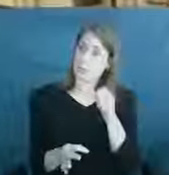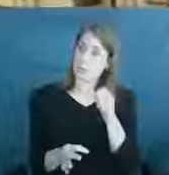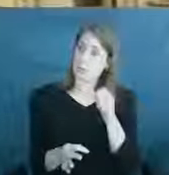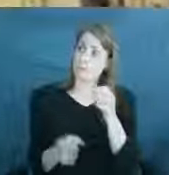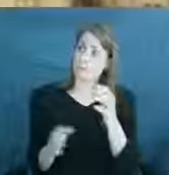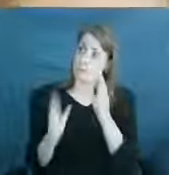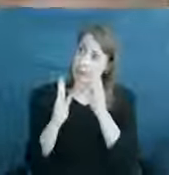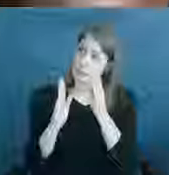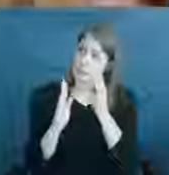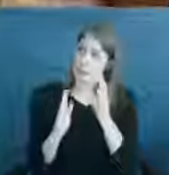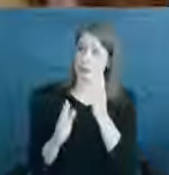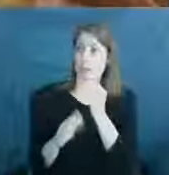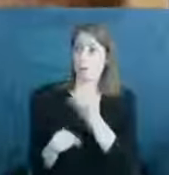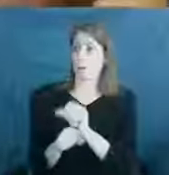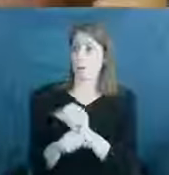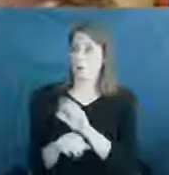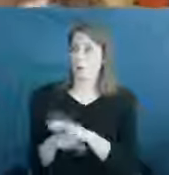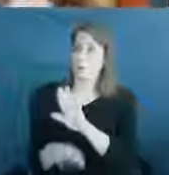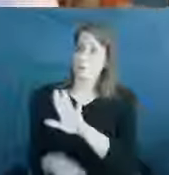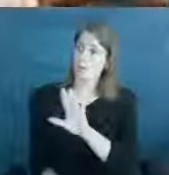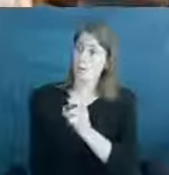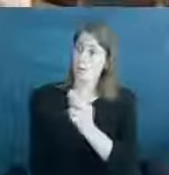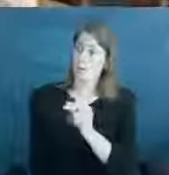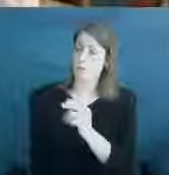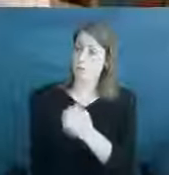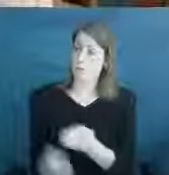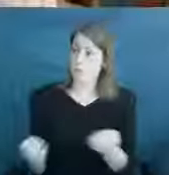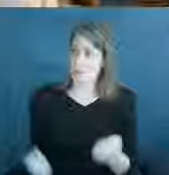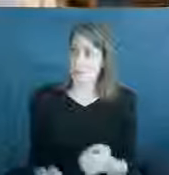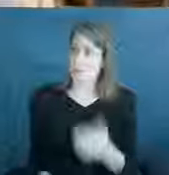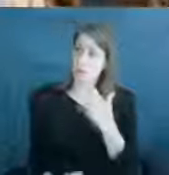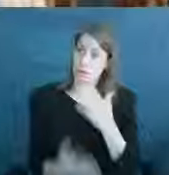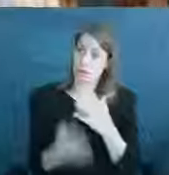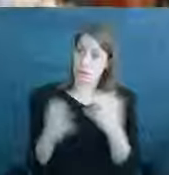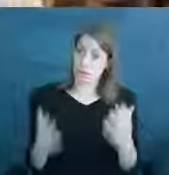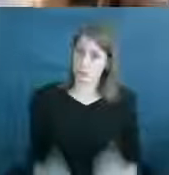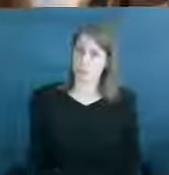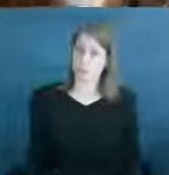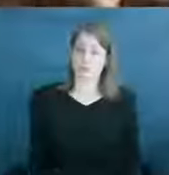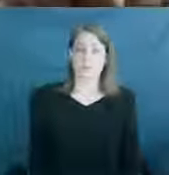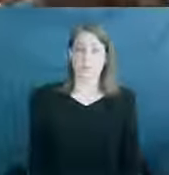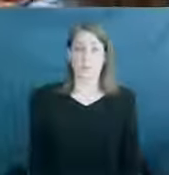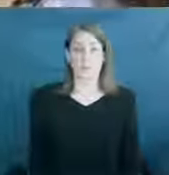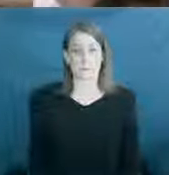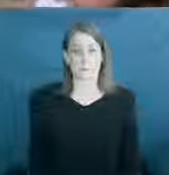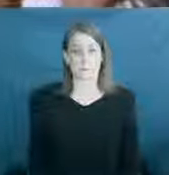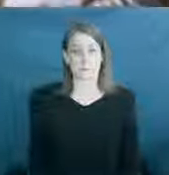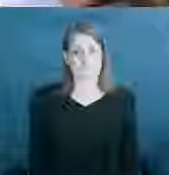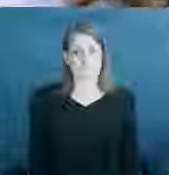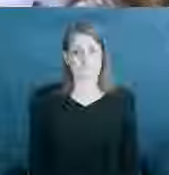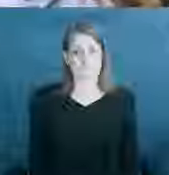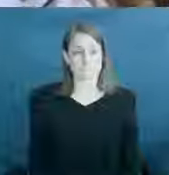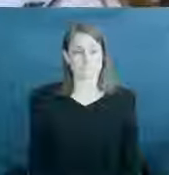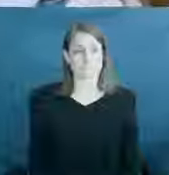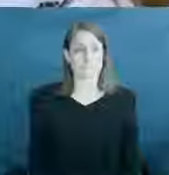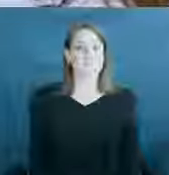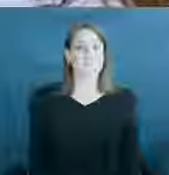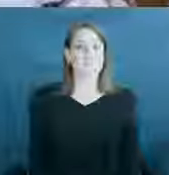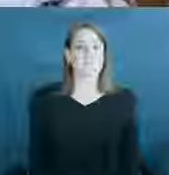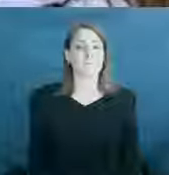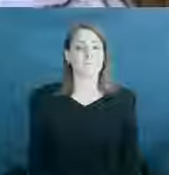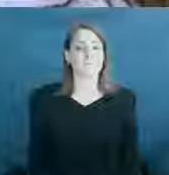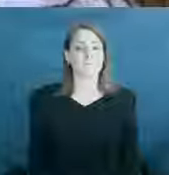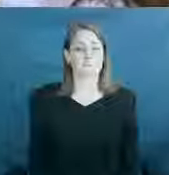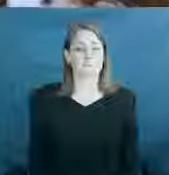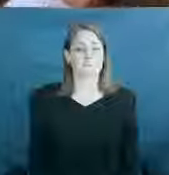centre, please? Or I'll be forced to have to give you a C1 as well. It's choosing not to wear appropriate equipment in the workshop. Thank you